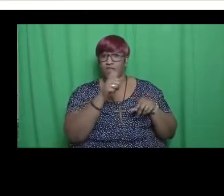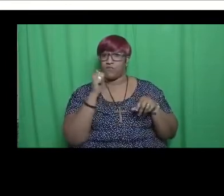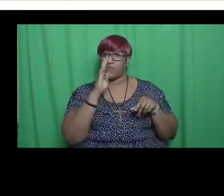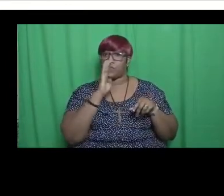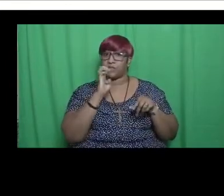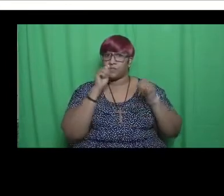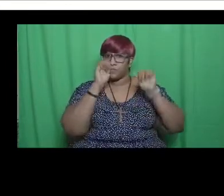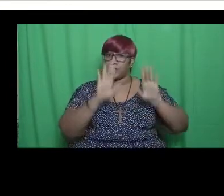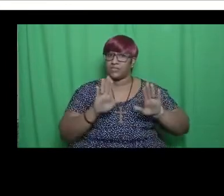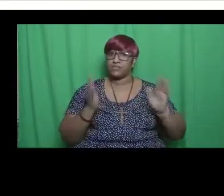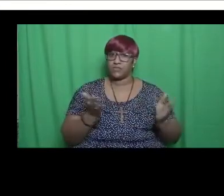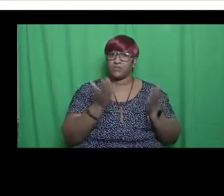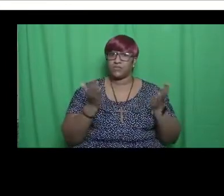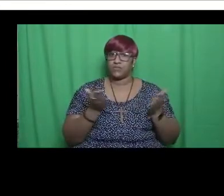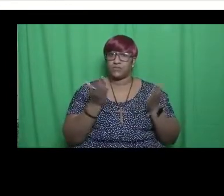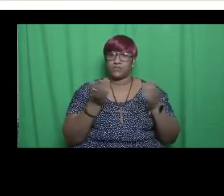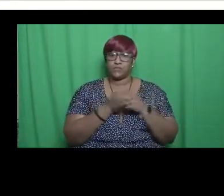blessed here.